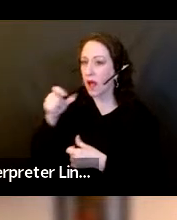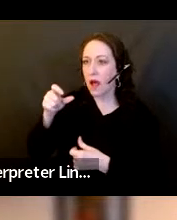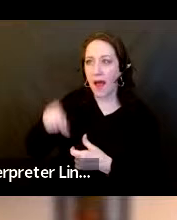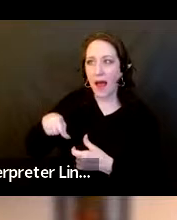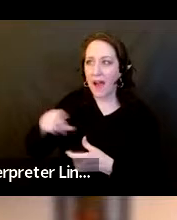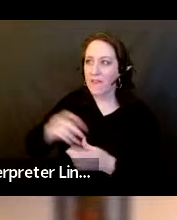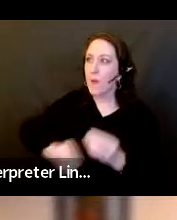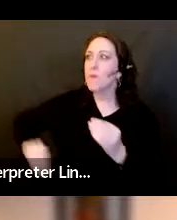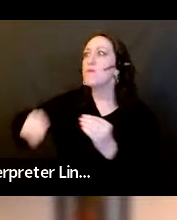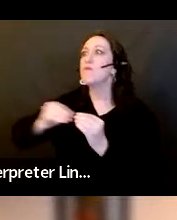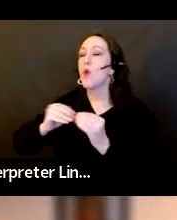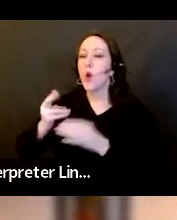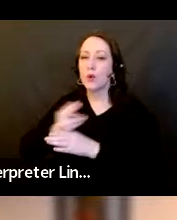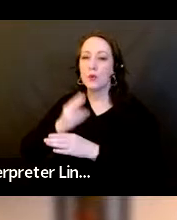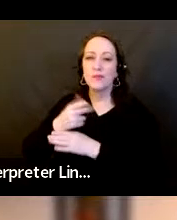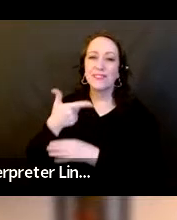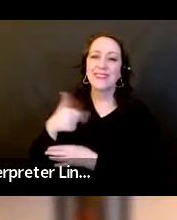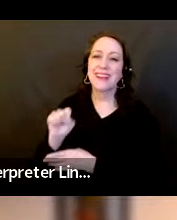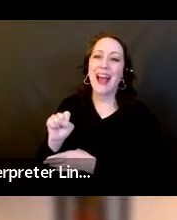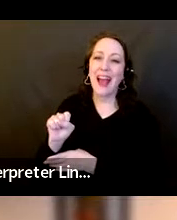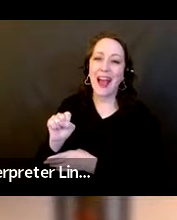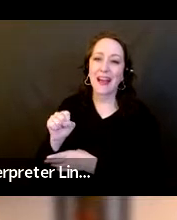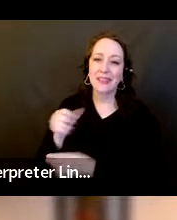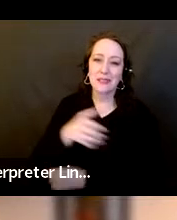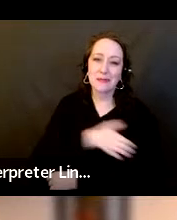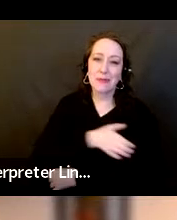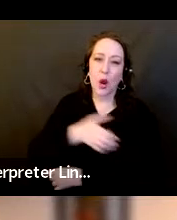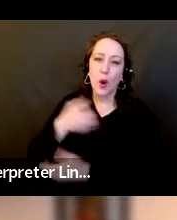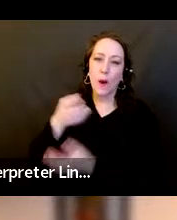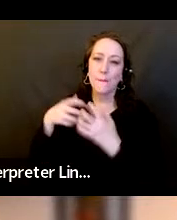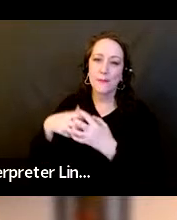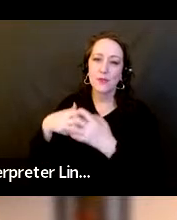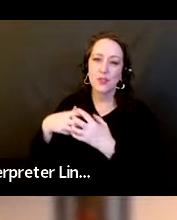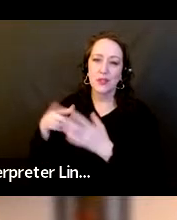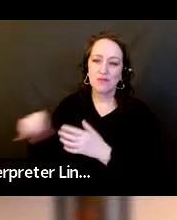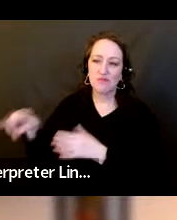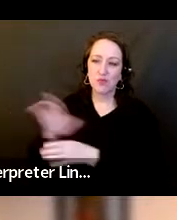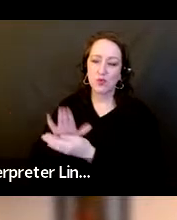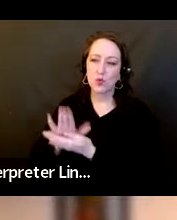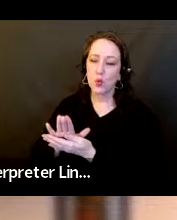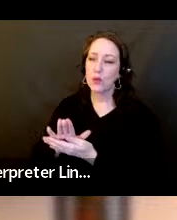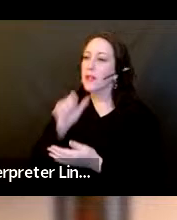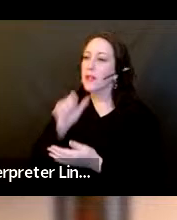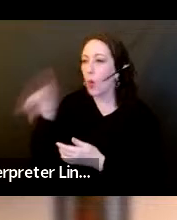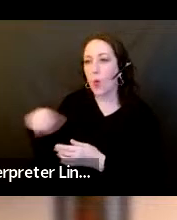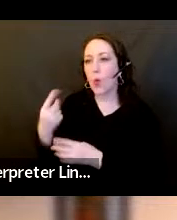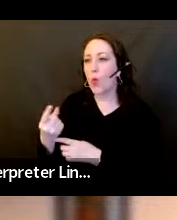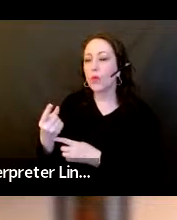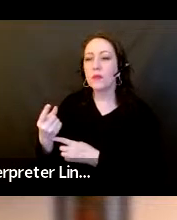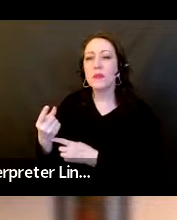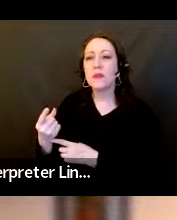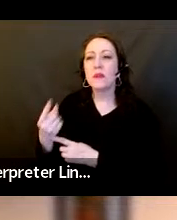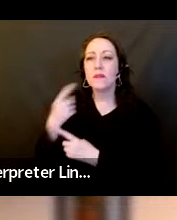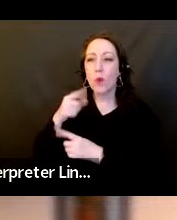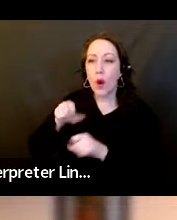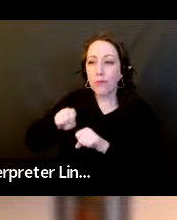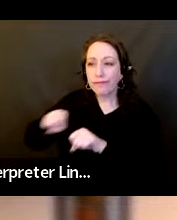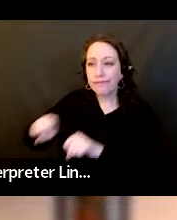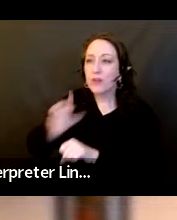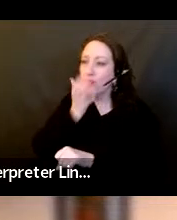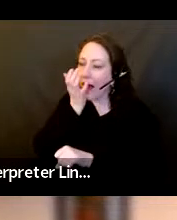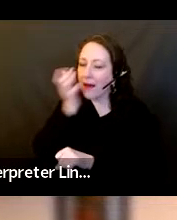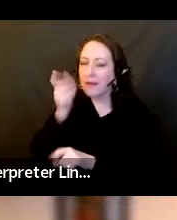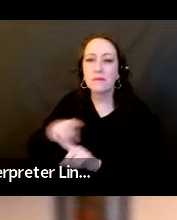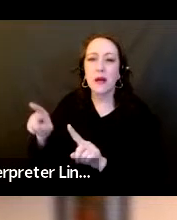any more uses of gas-powered machines using at those schools, not only for lawnmower. I'm thankful